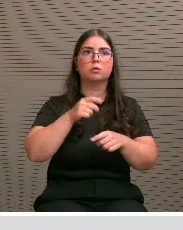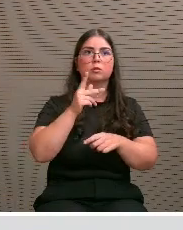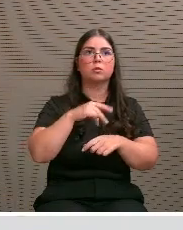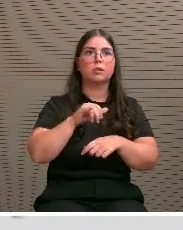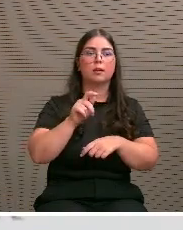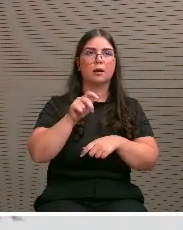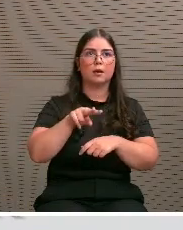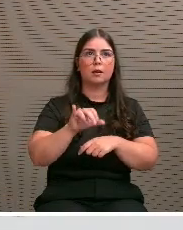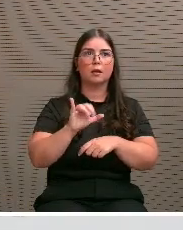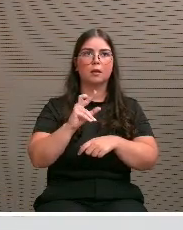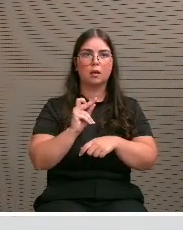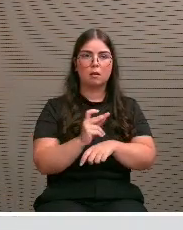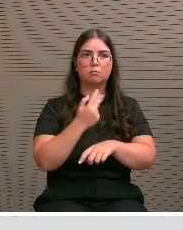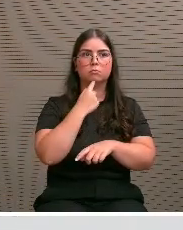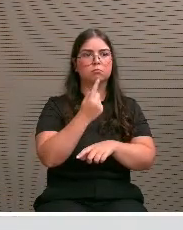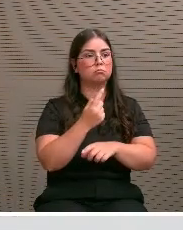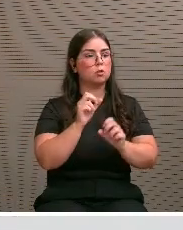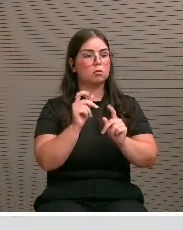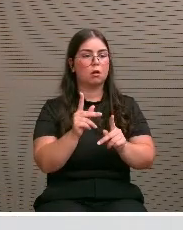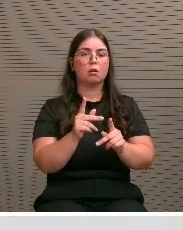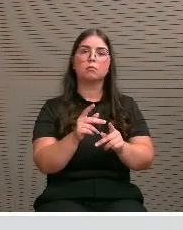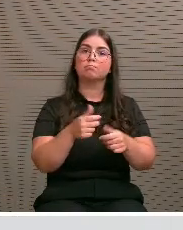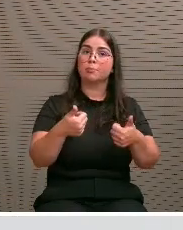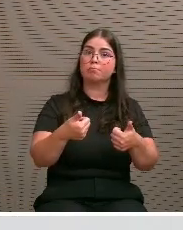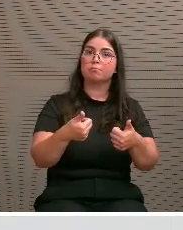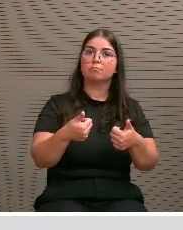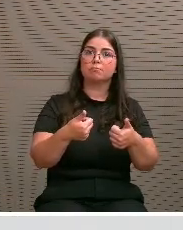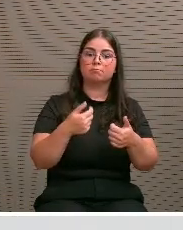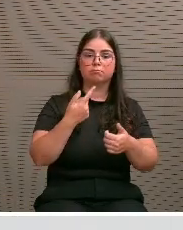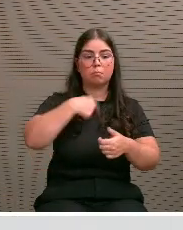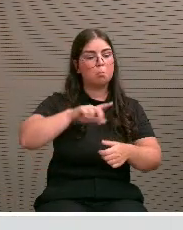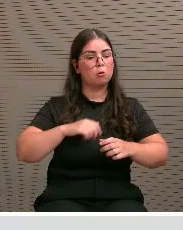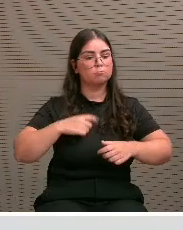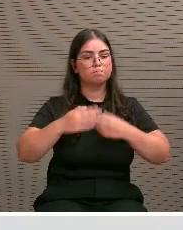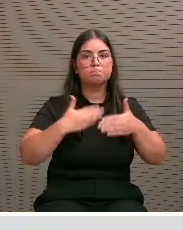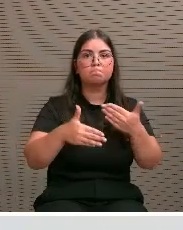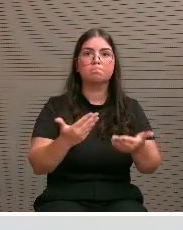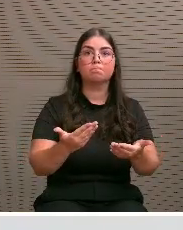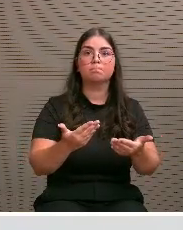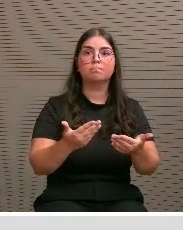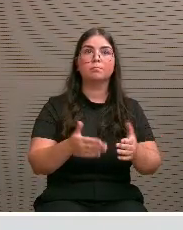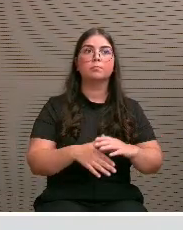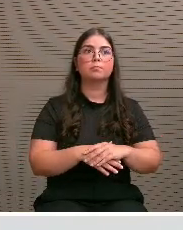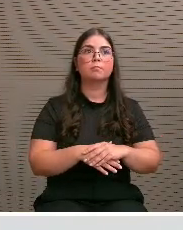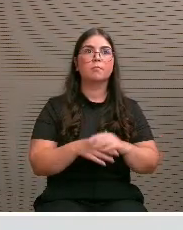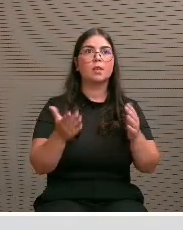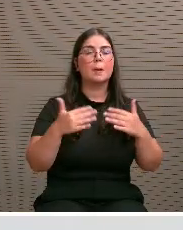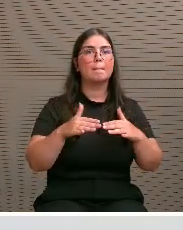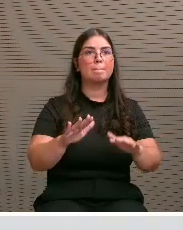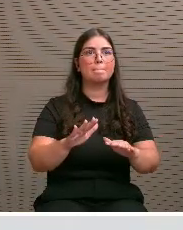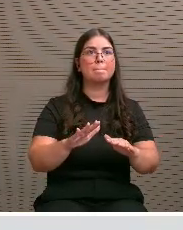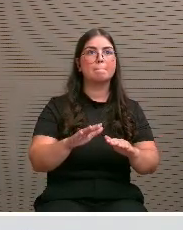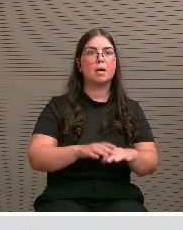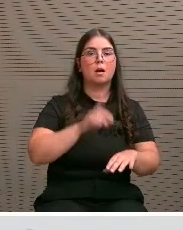says, fine, grow them, let's get going. But the wife and daughter of the president